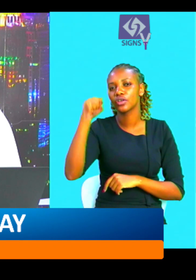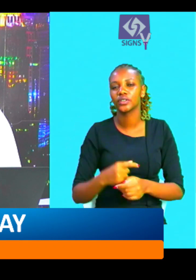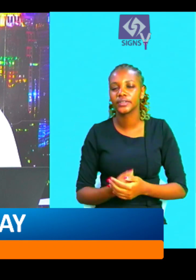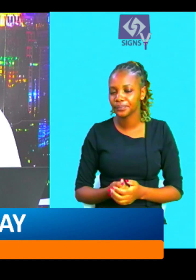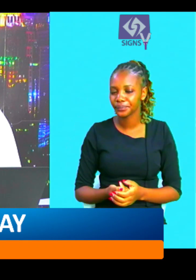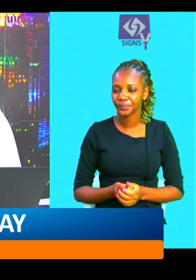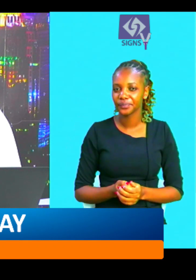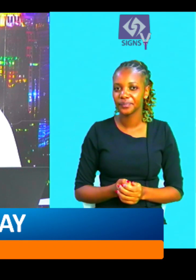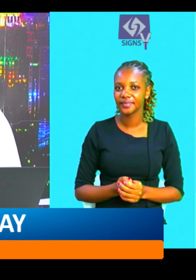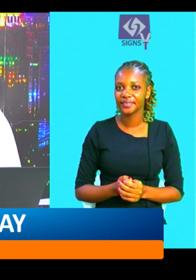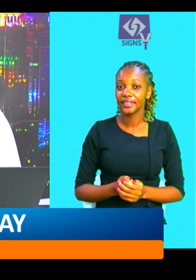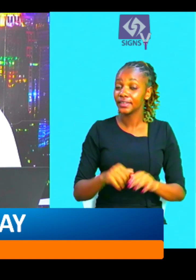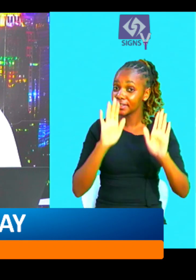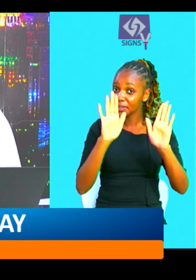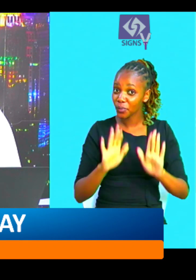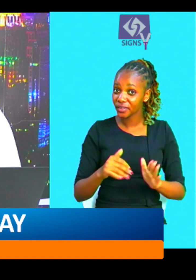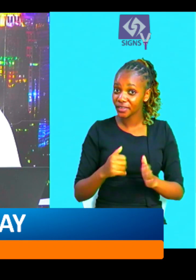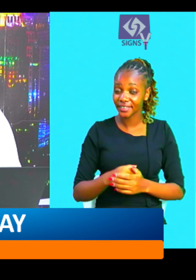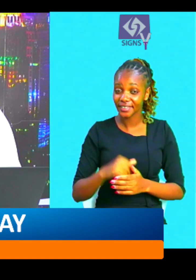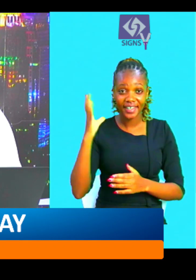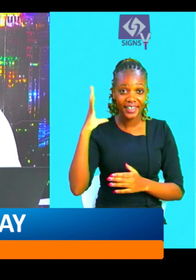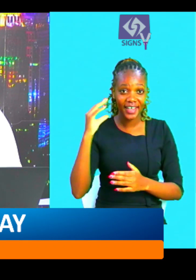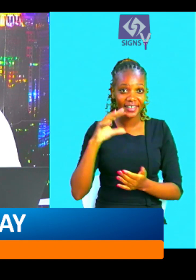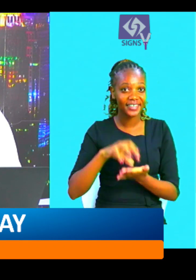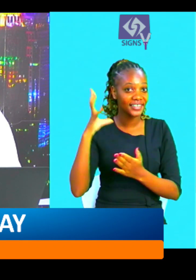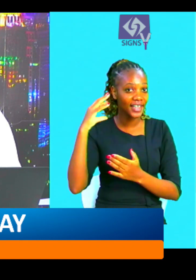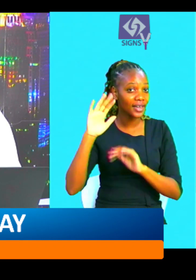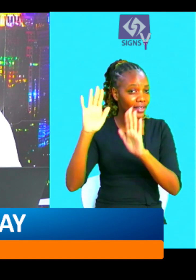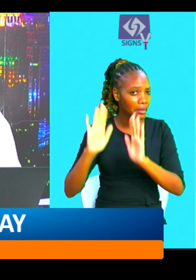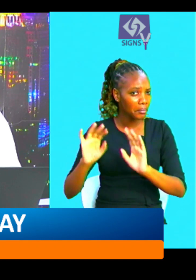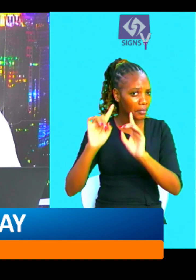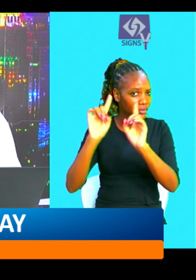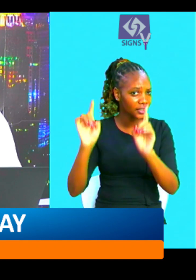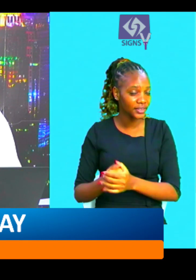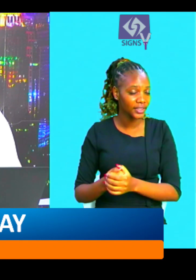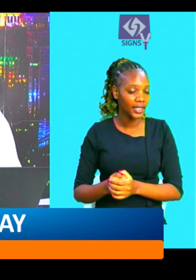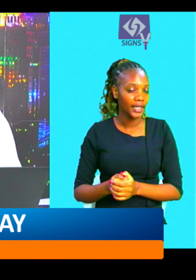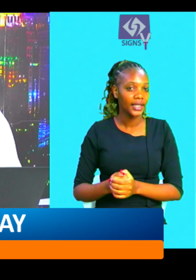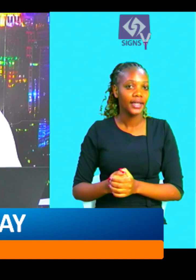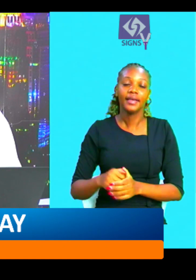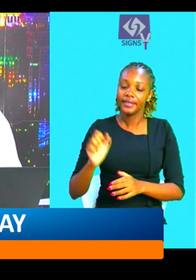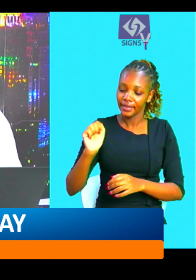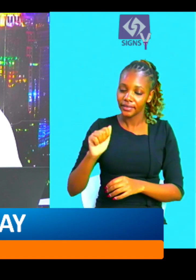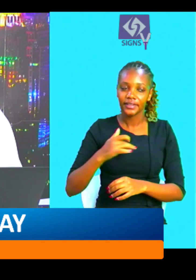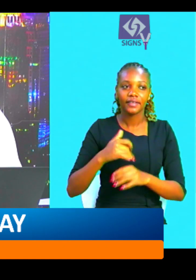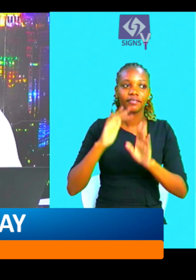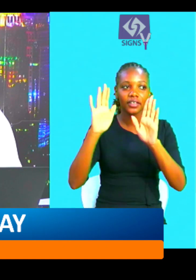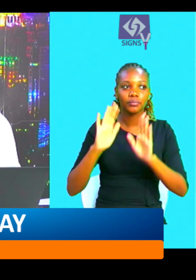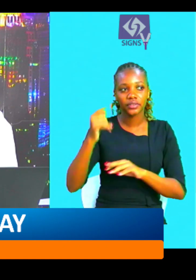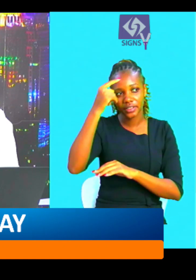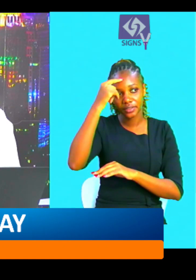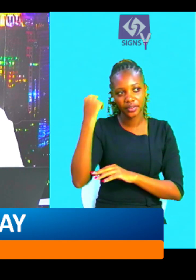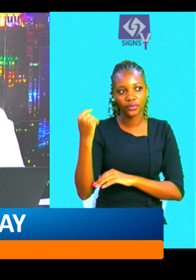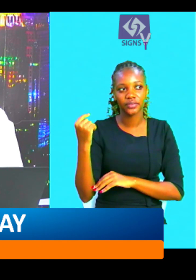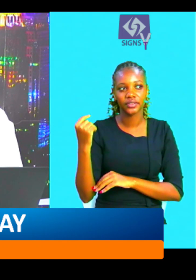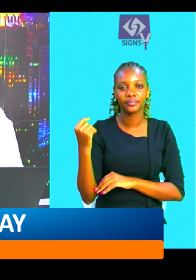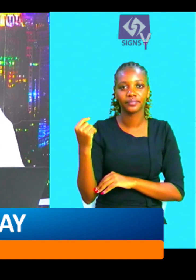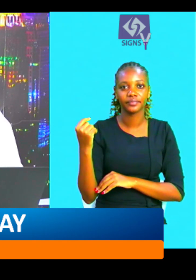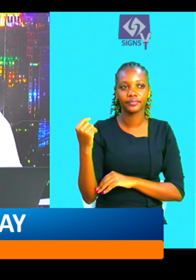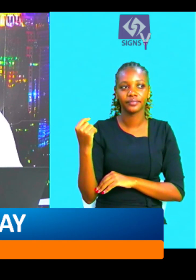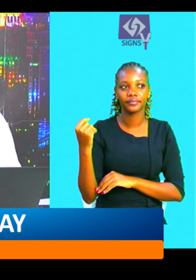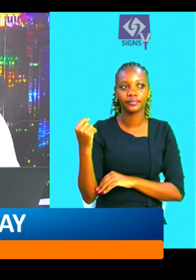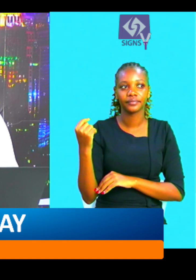this as the truth. You can take it to the bank. Come 2027, if Ruto wins, that will be the end